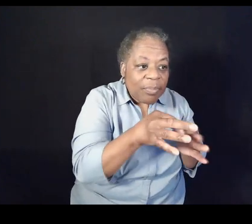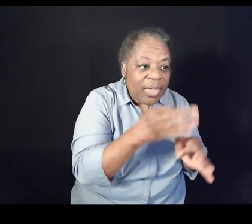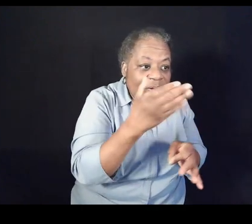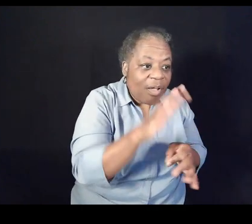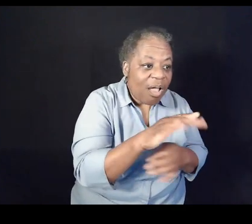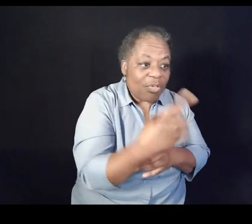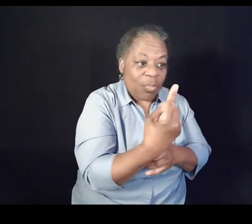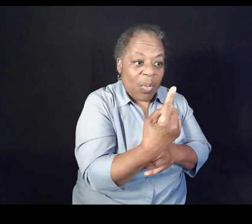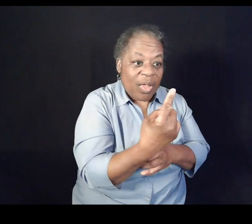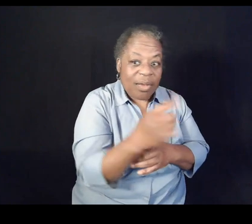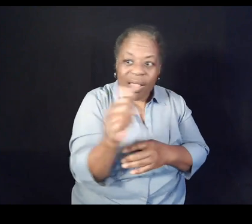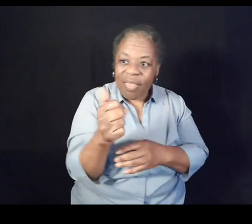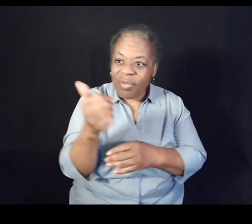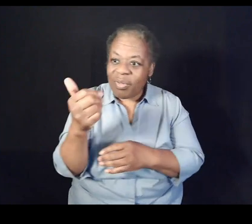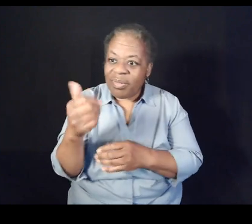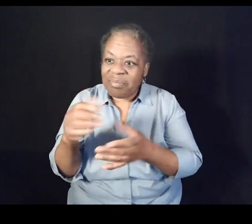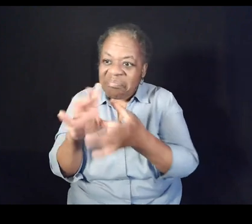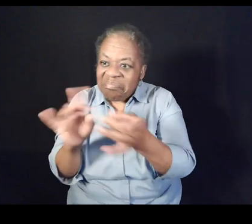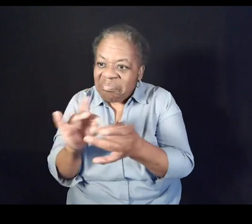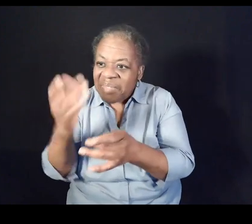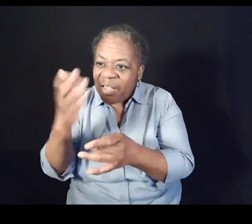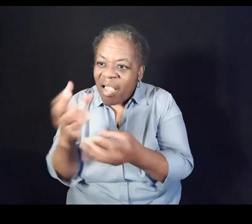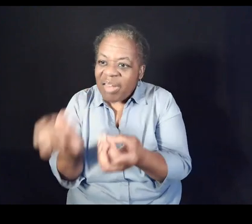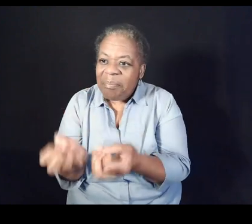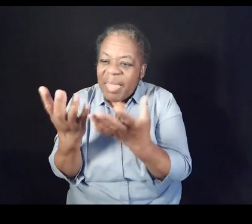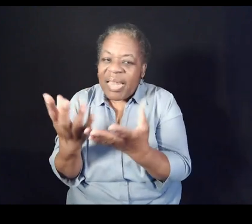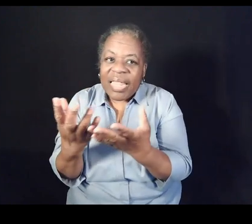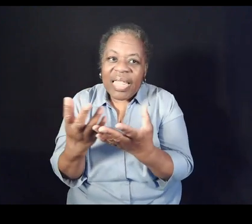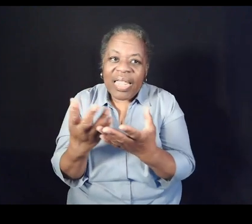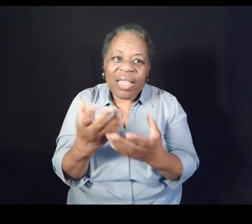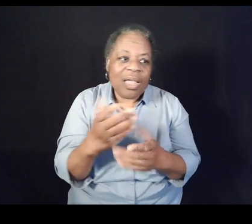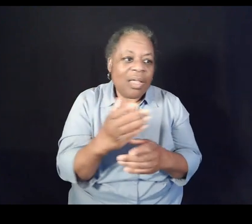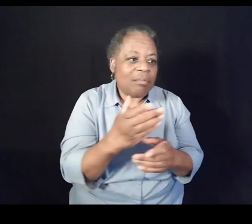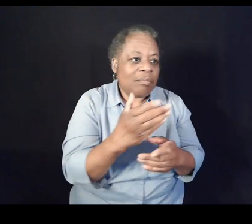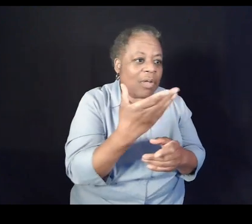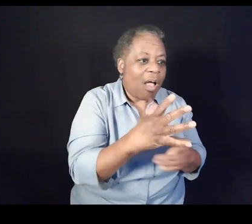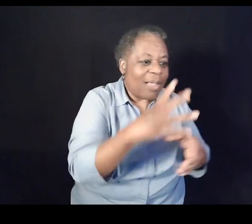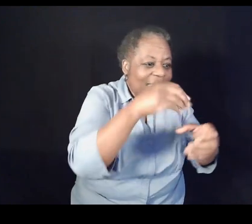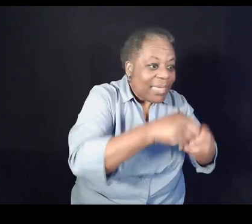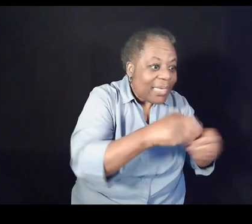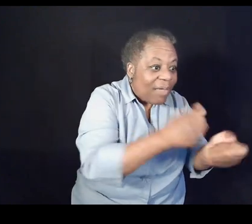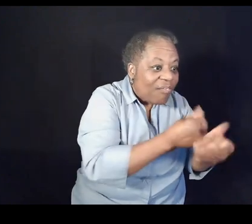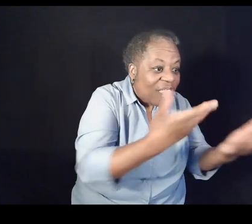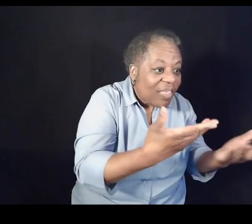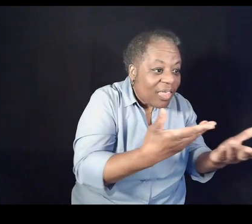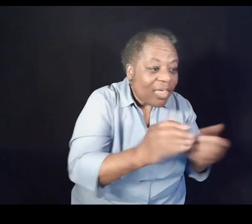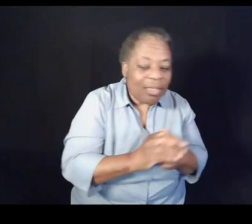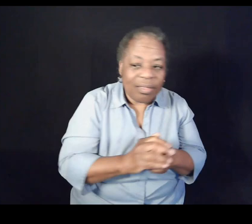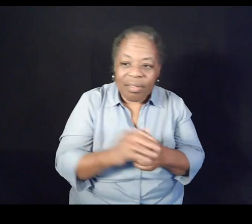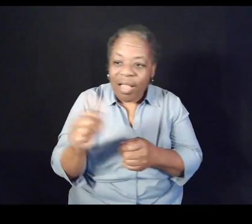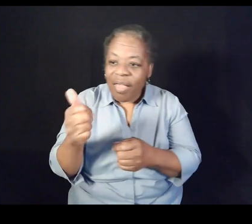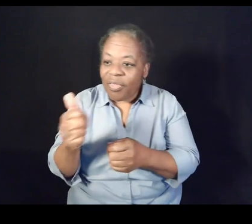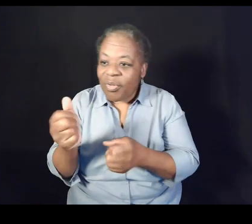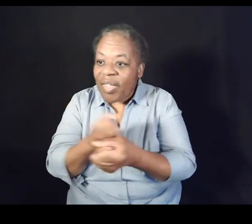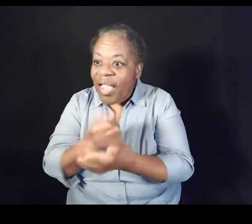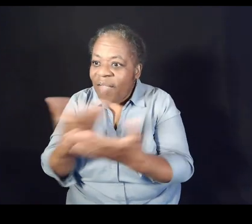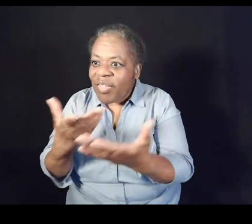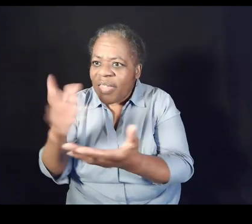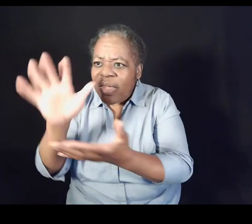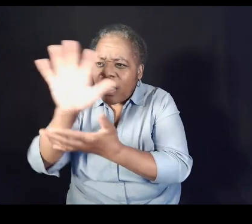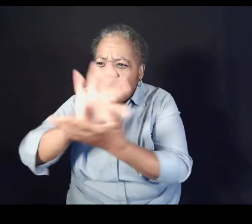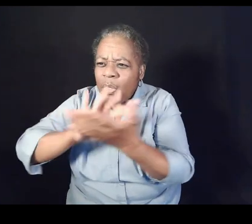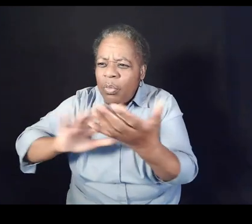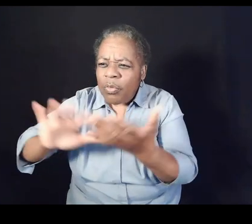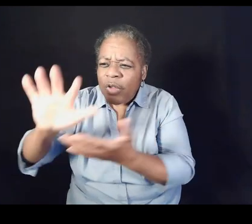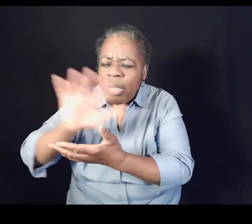God is many. Some say God is in everything, others say everything is an illusion.